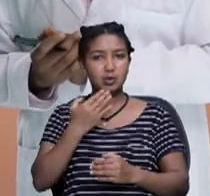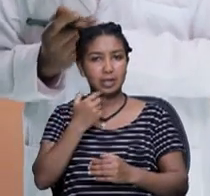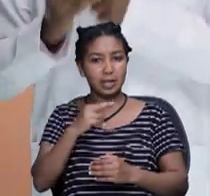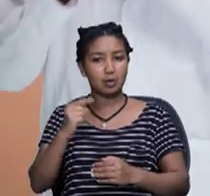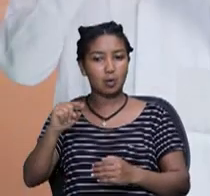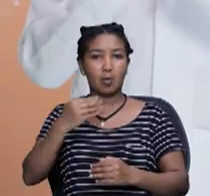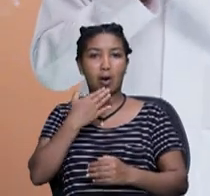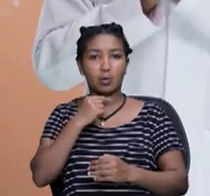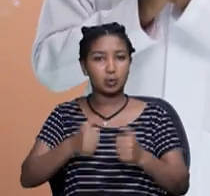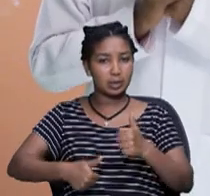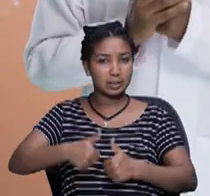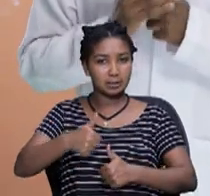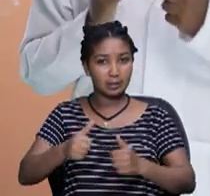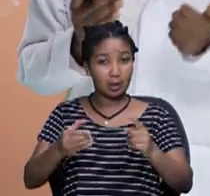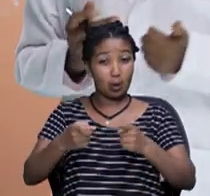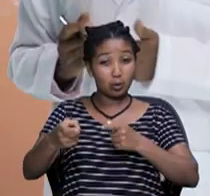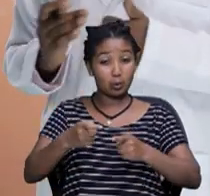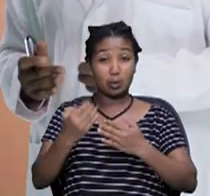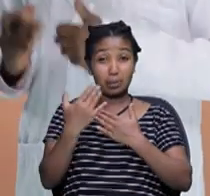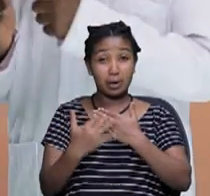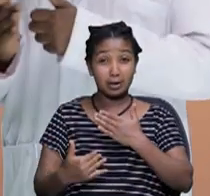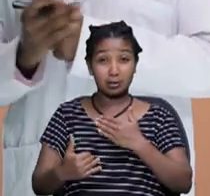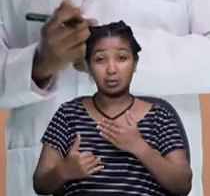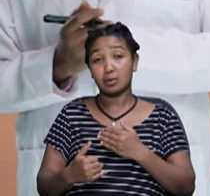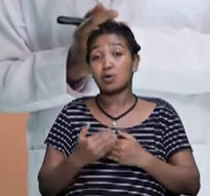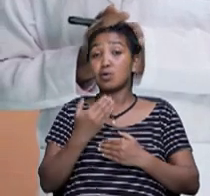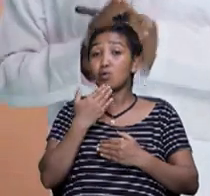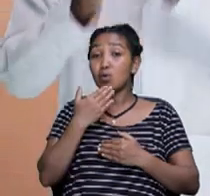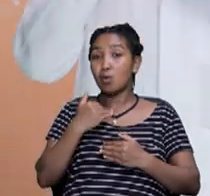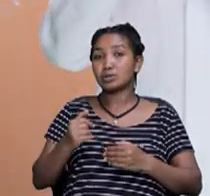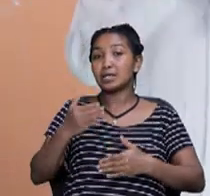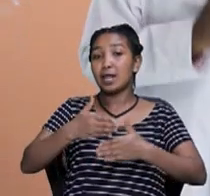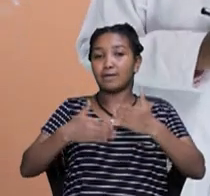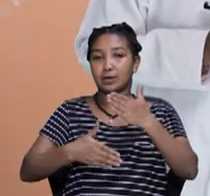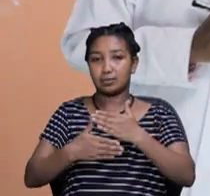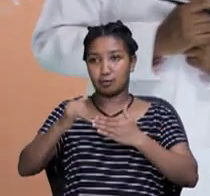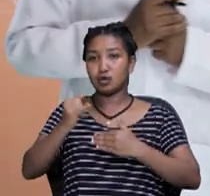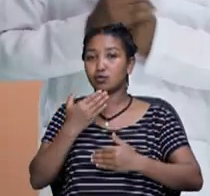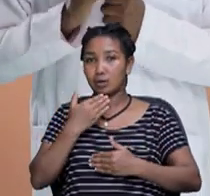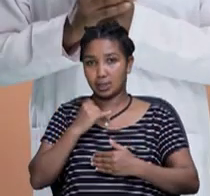glucagon, which control blood glucose level. Insulin